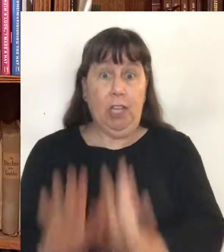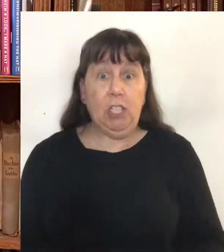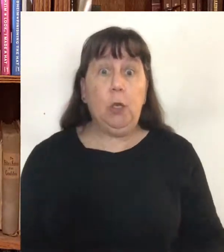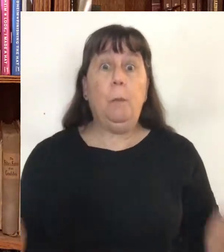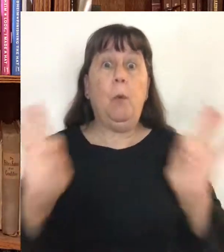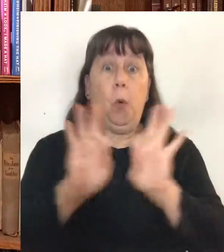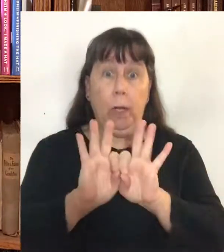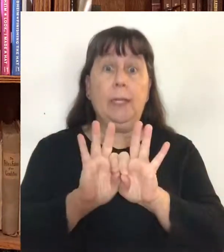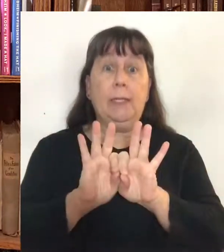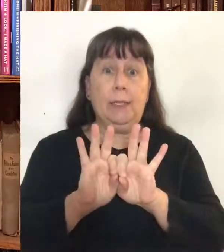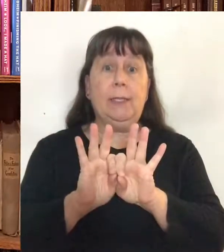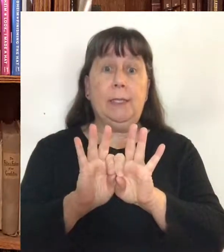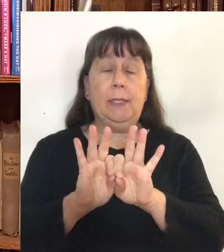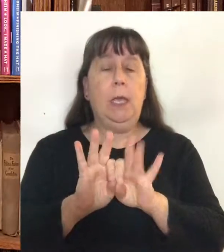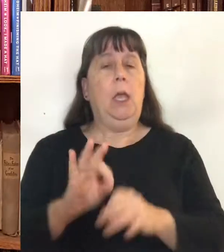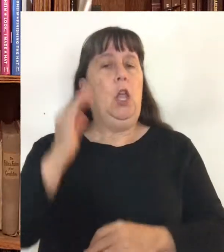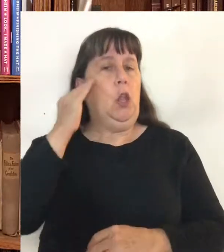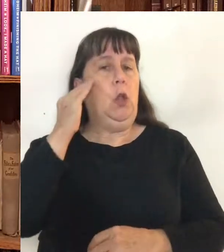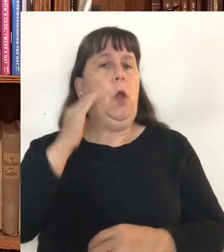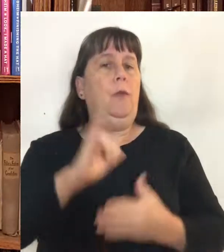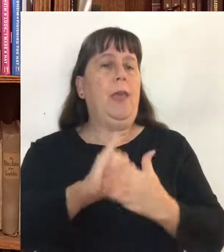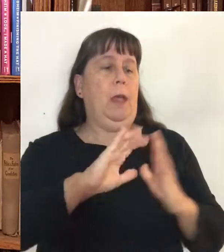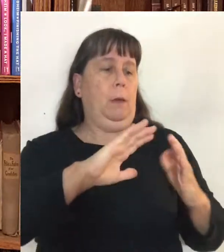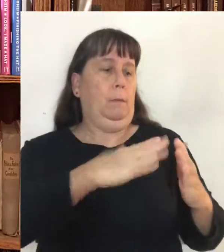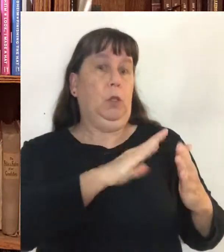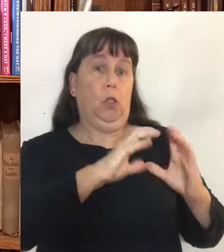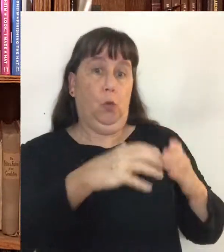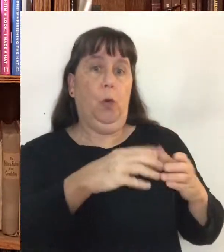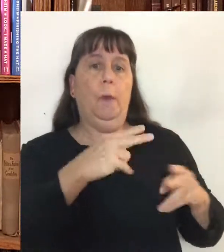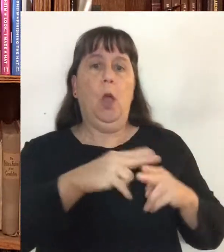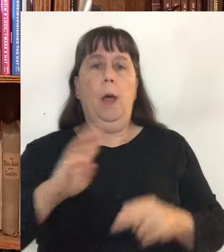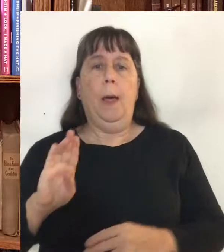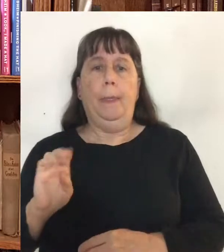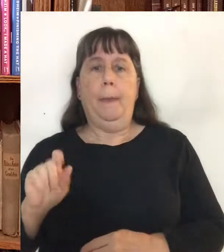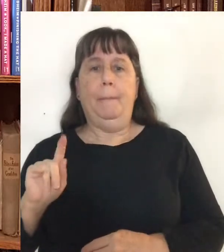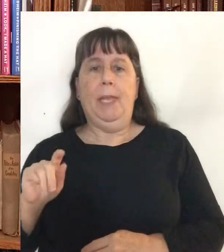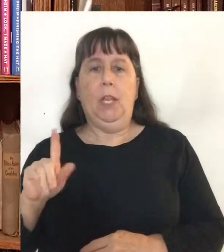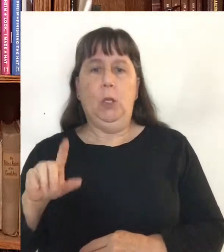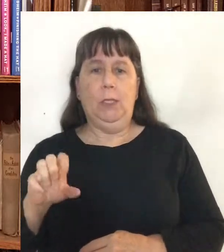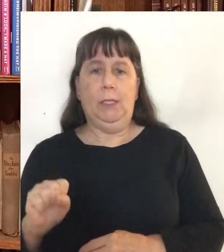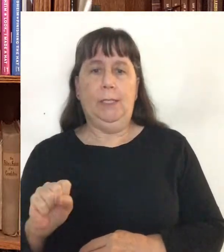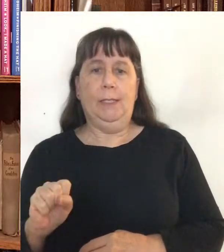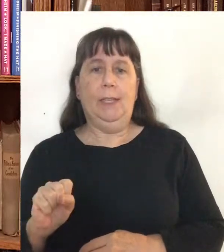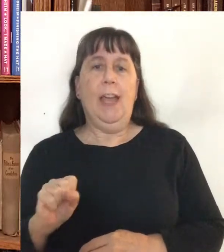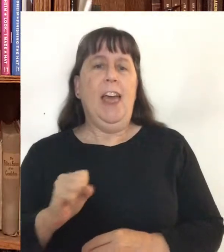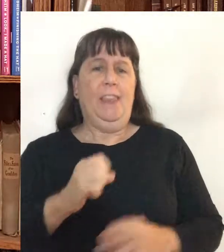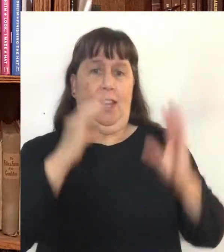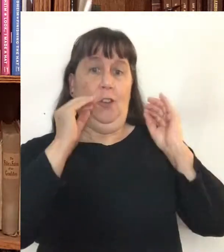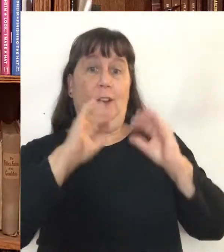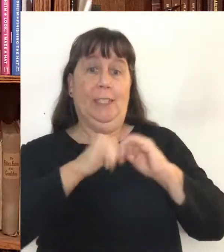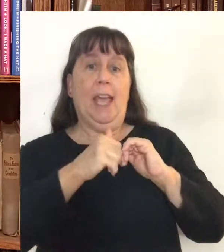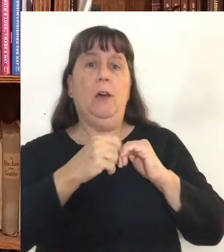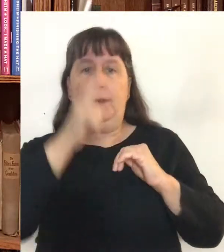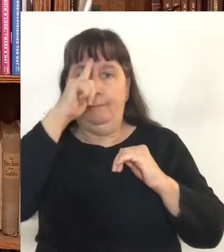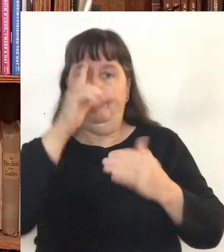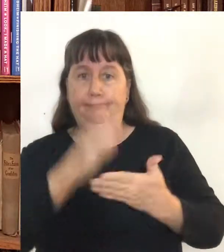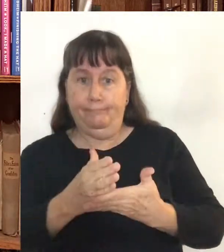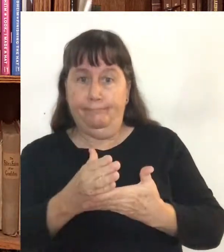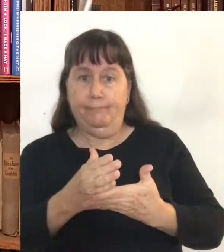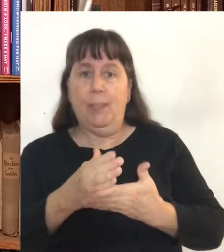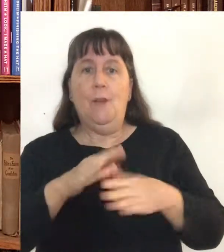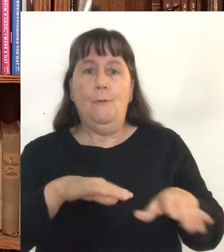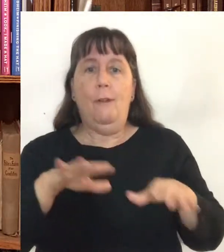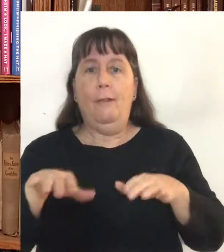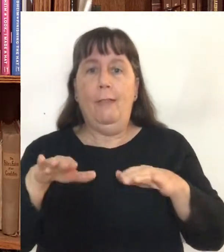is important. You know, as Beatlemaniacs, we learned how to turn off our mind, relax, and float